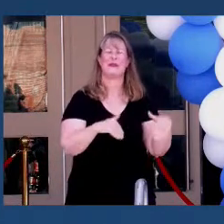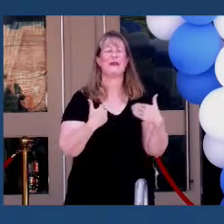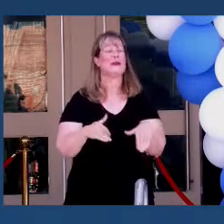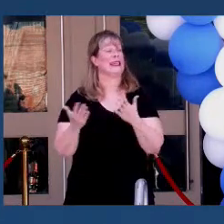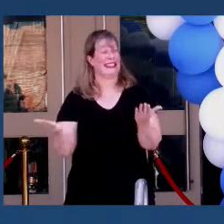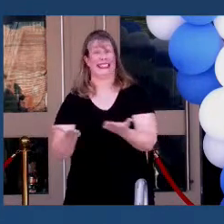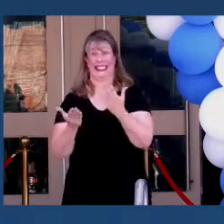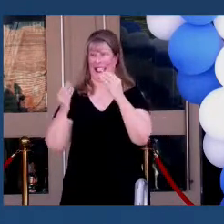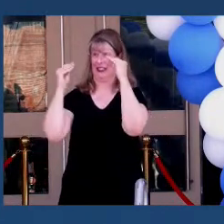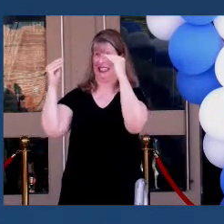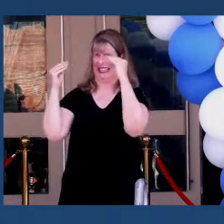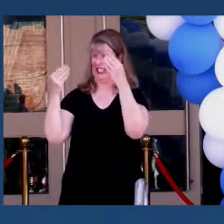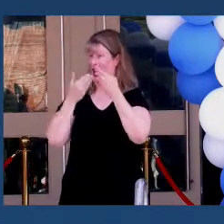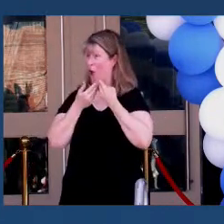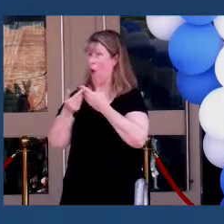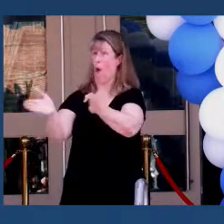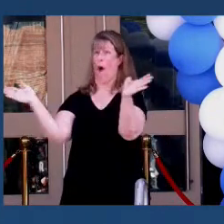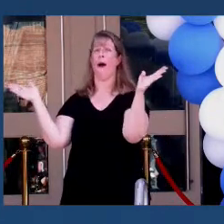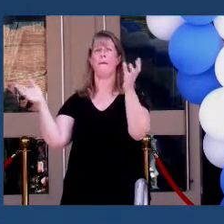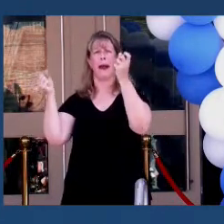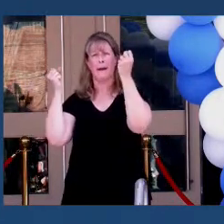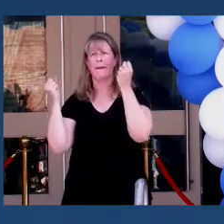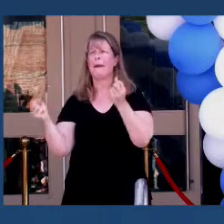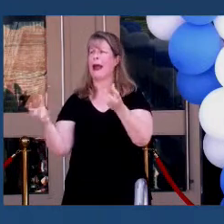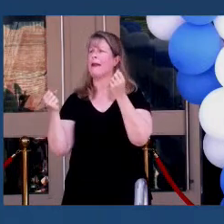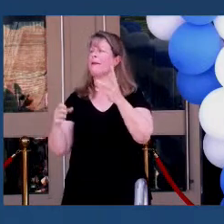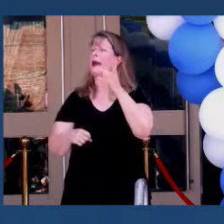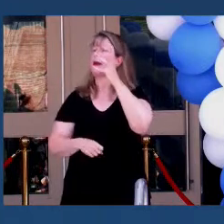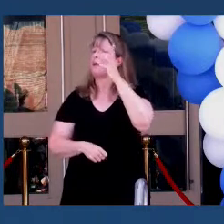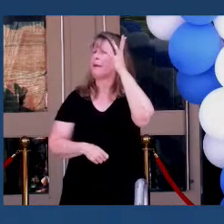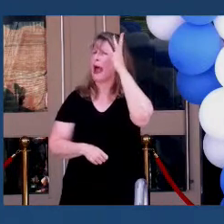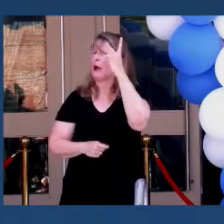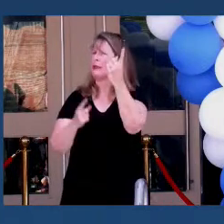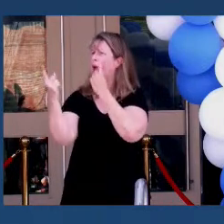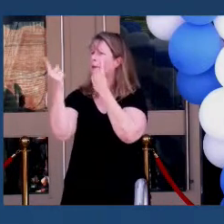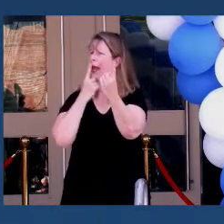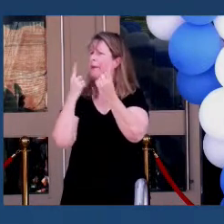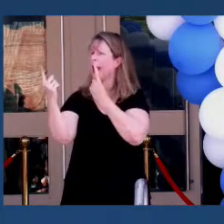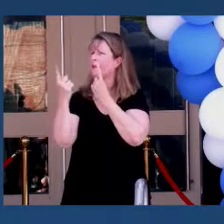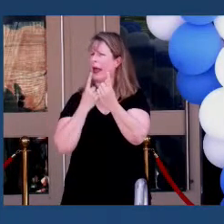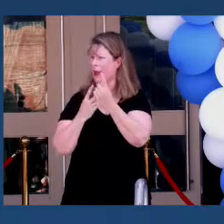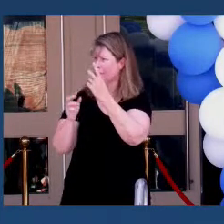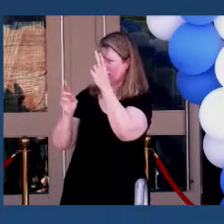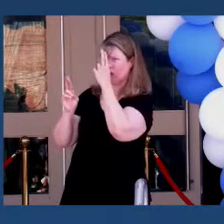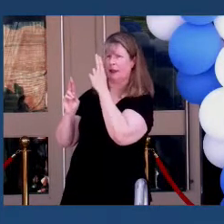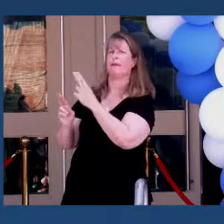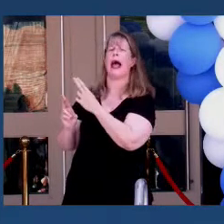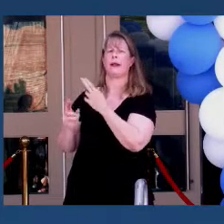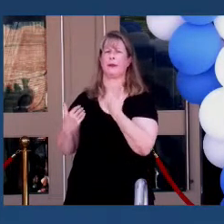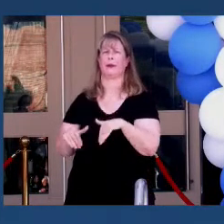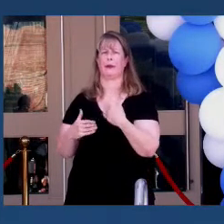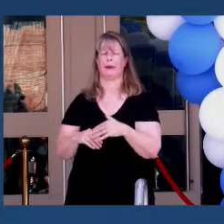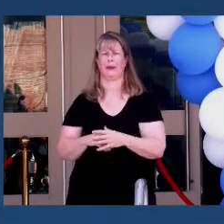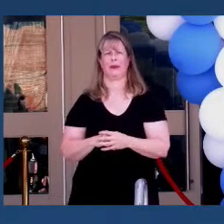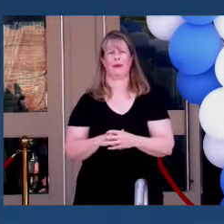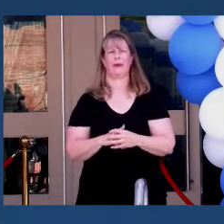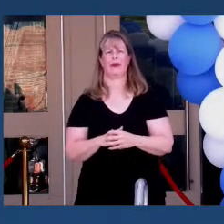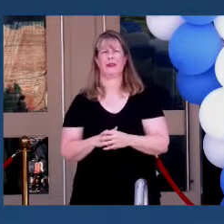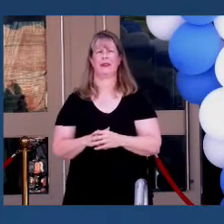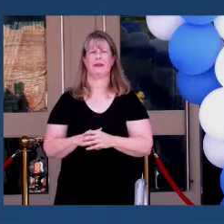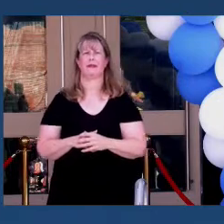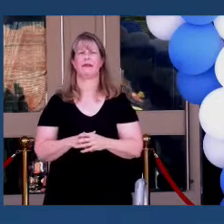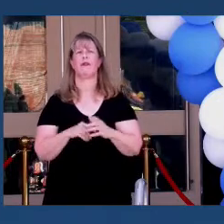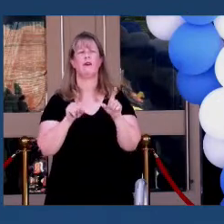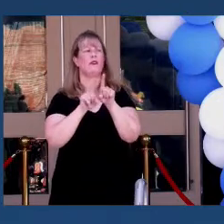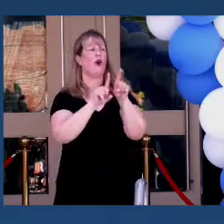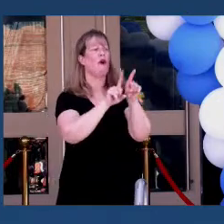and open up his door to many parents that came and talked to him, there was the respect. And then, of course, they also used to live